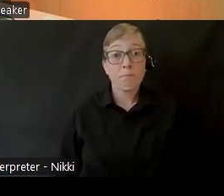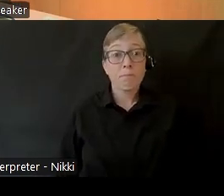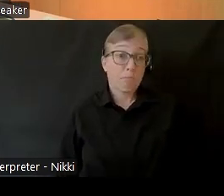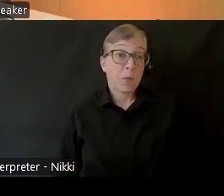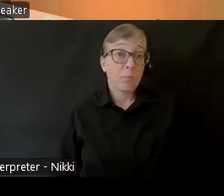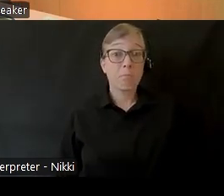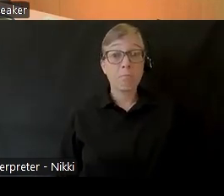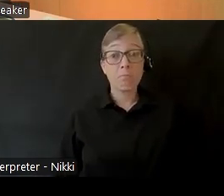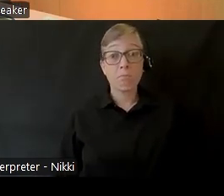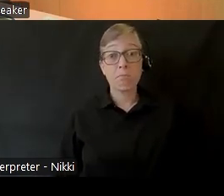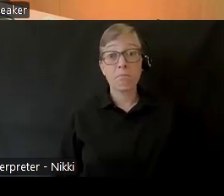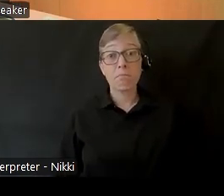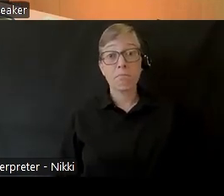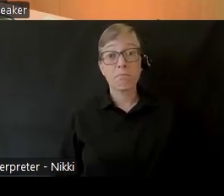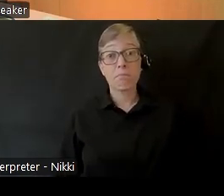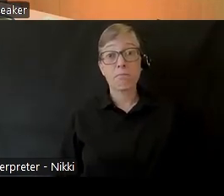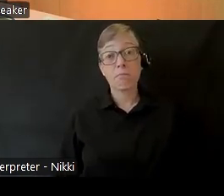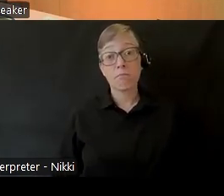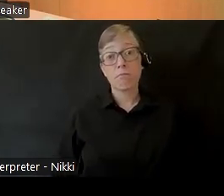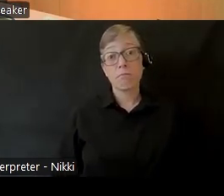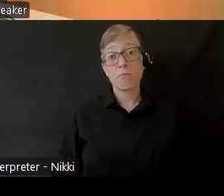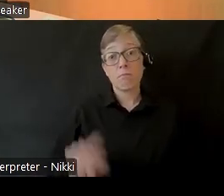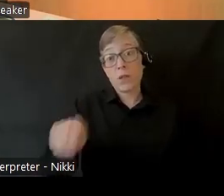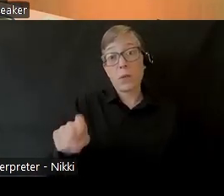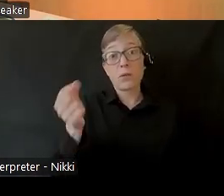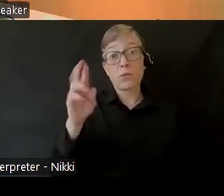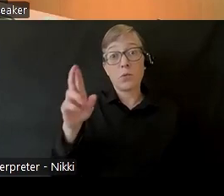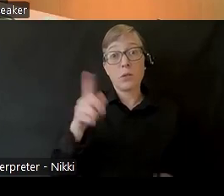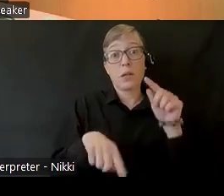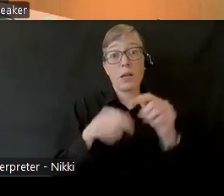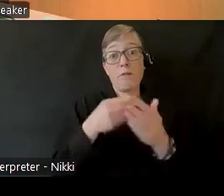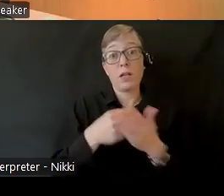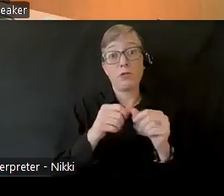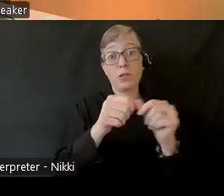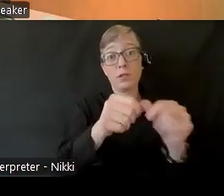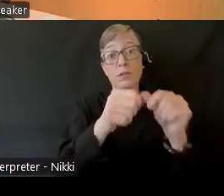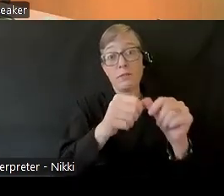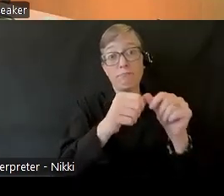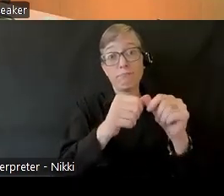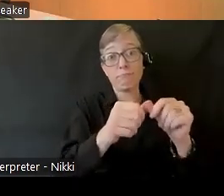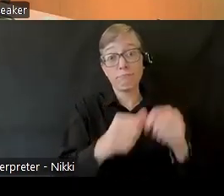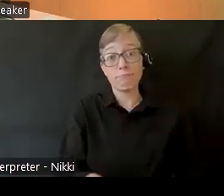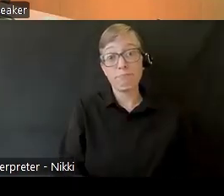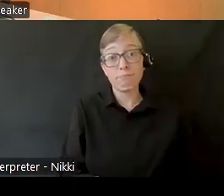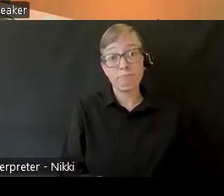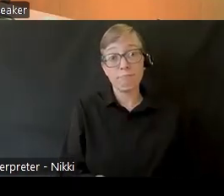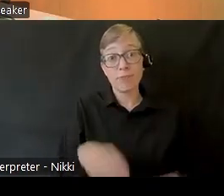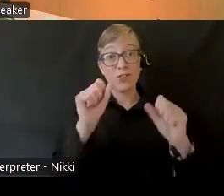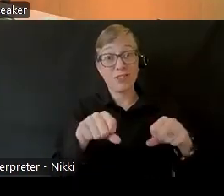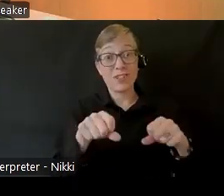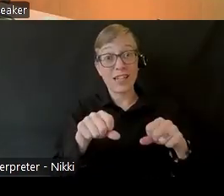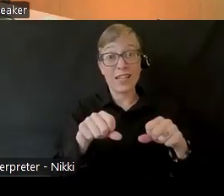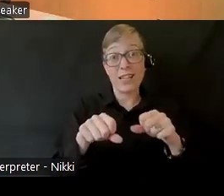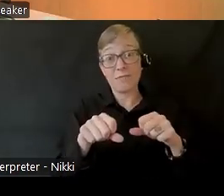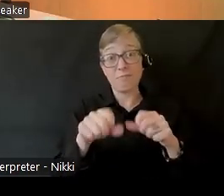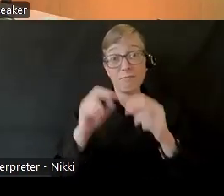Otherwise, it's not sustainable financially. So you can cut a deal. I don't know if you know this. It is possible